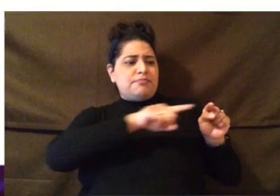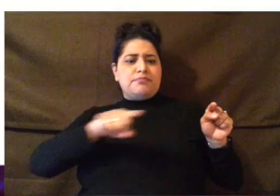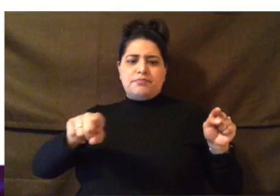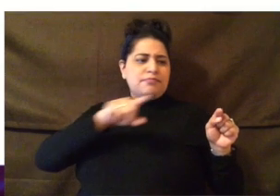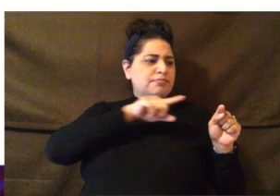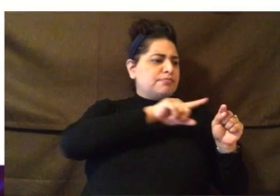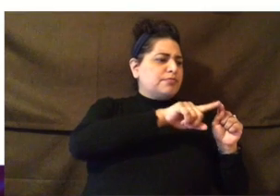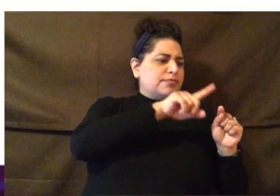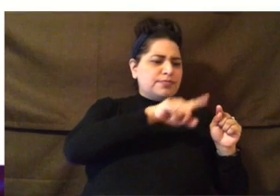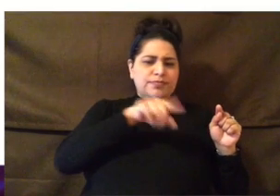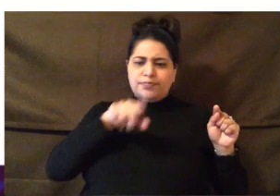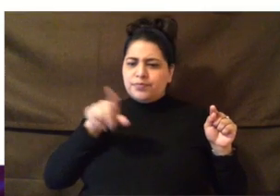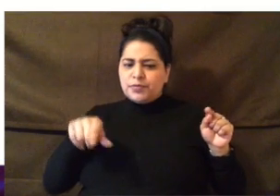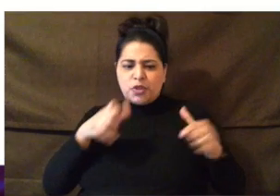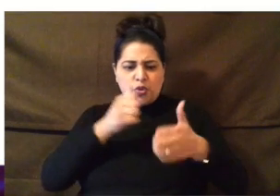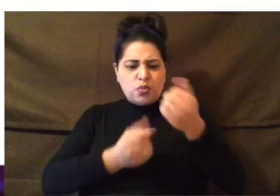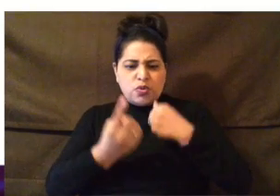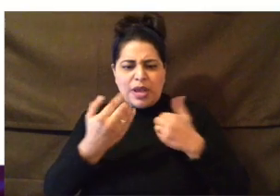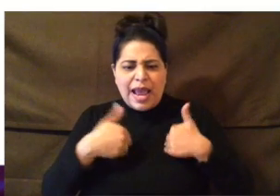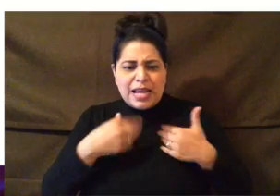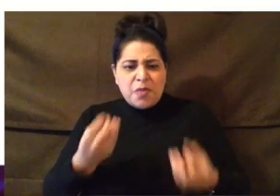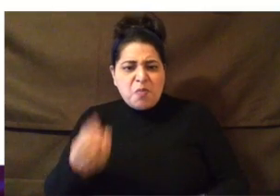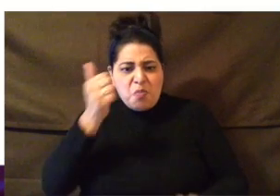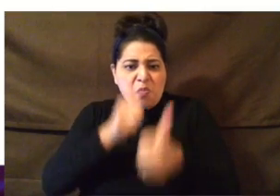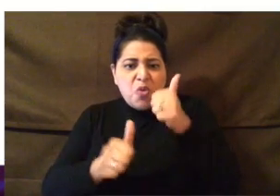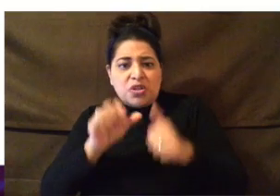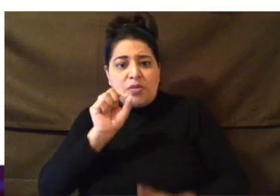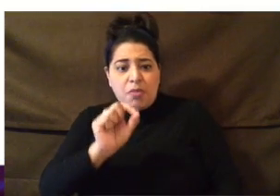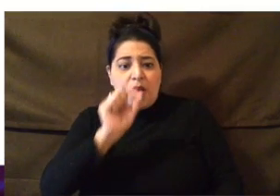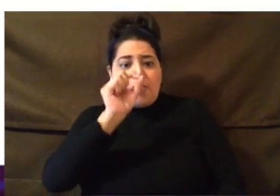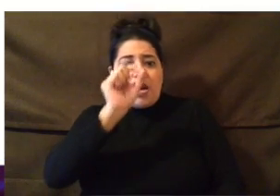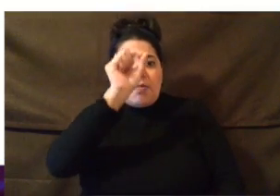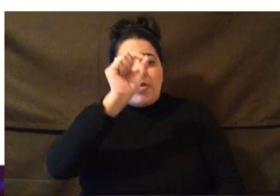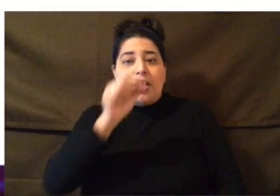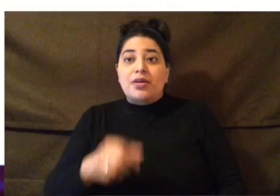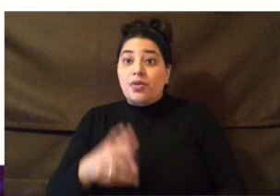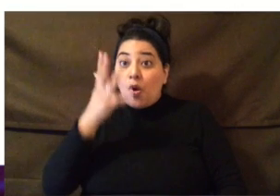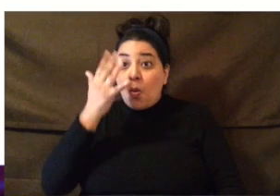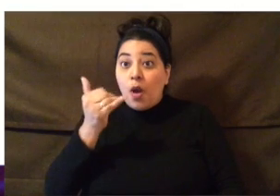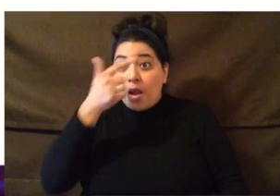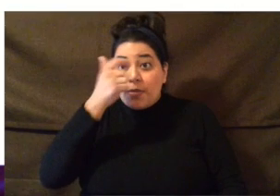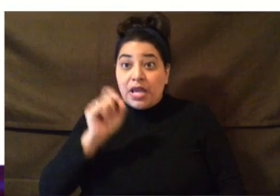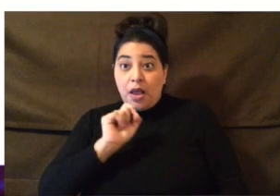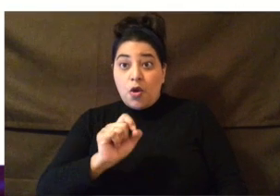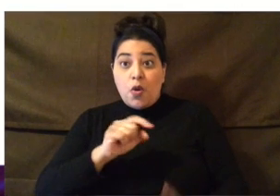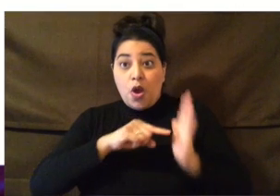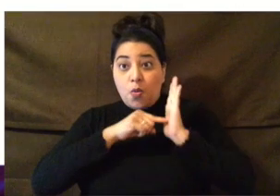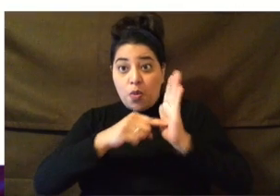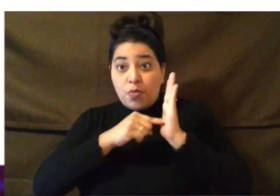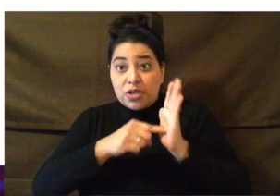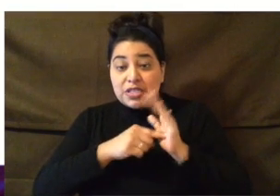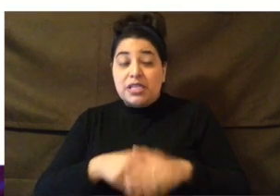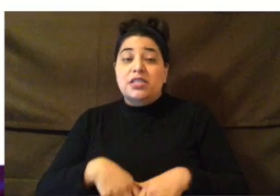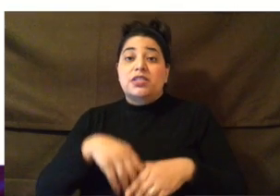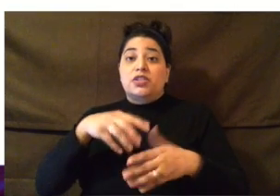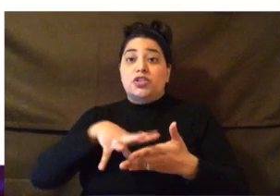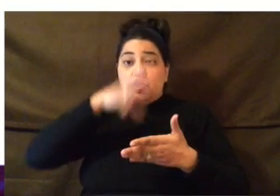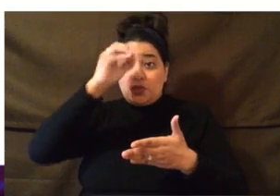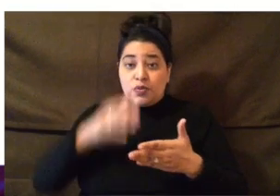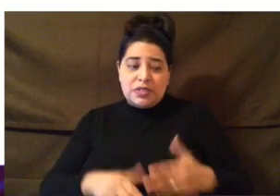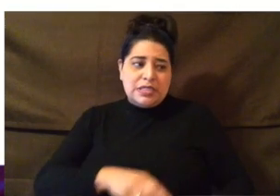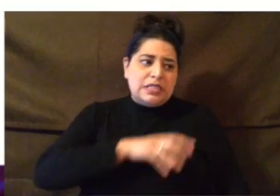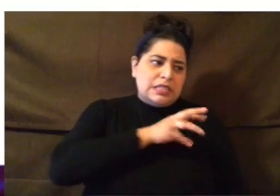see which one has the most dots because the dots represent the kids that are that age. So I'm looking at 6, there's only